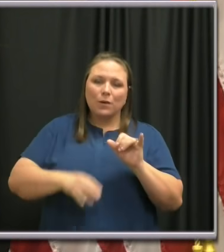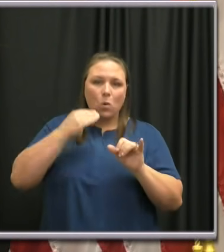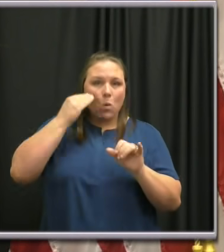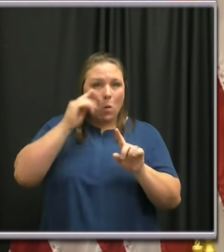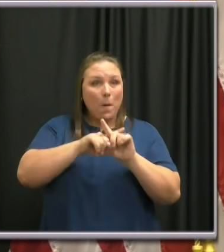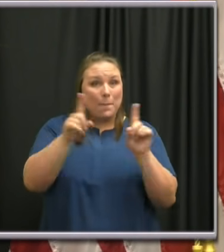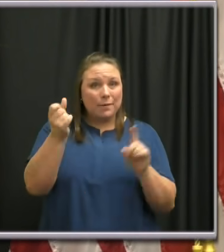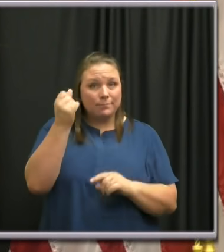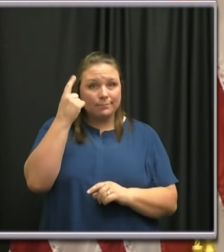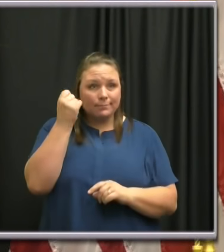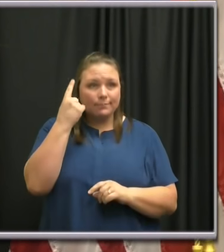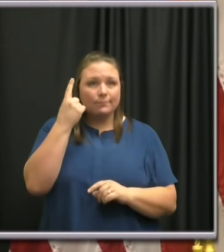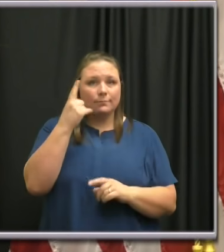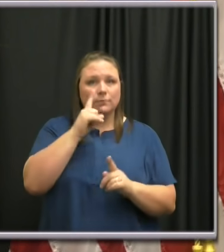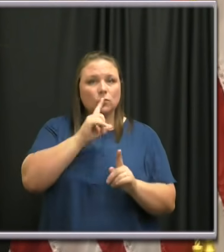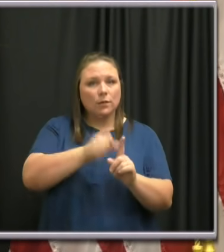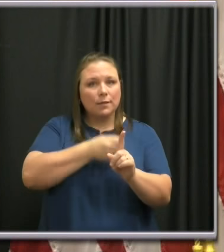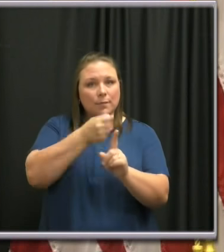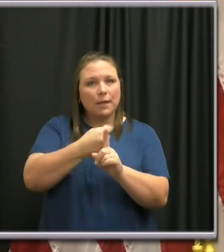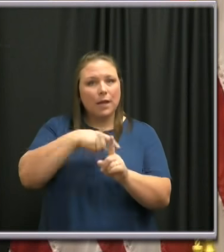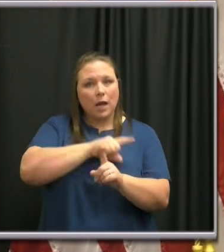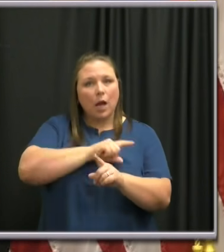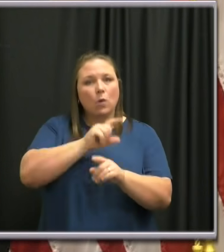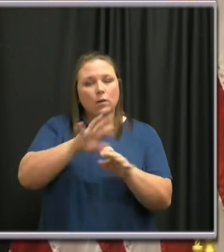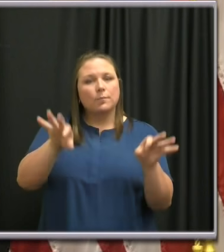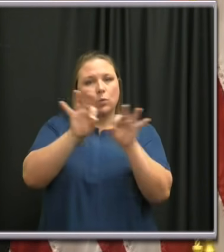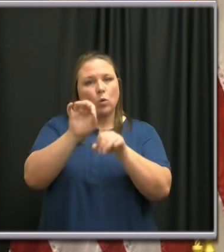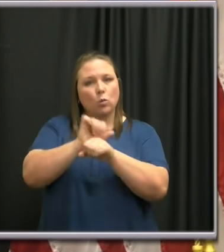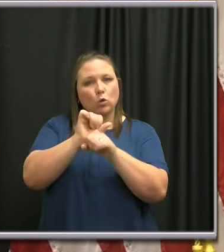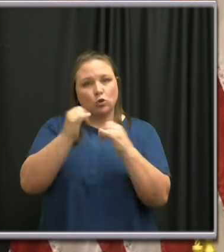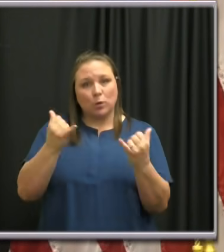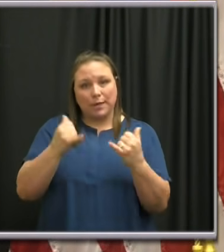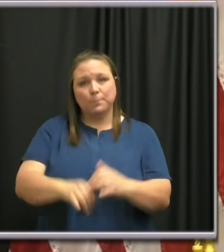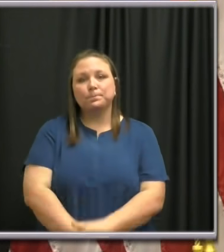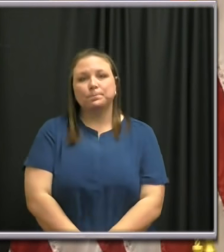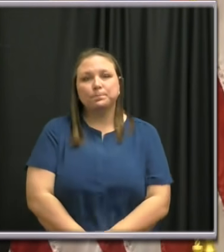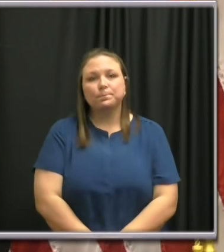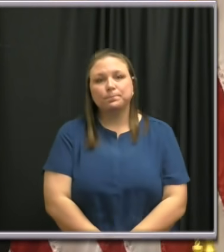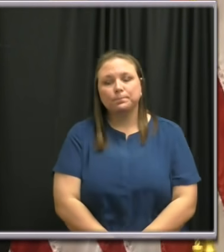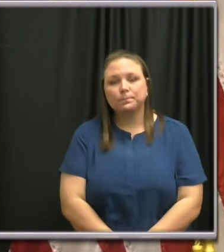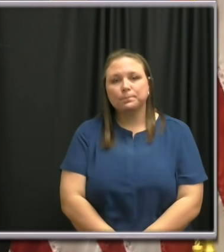but it is impacting our essential workers quite heavily at this point.